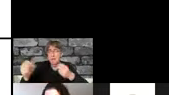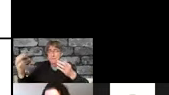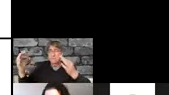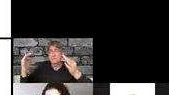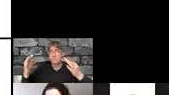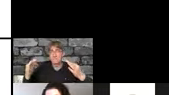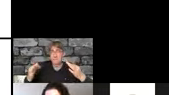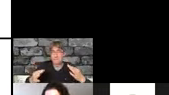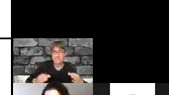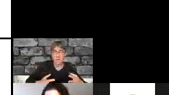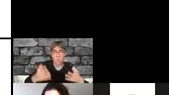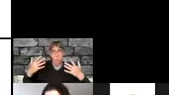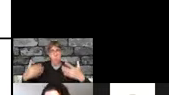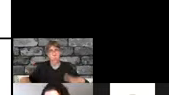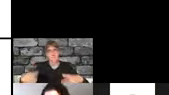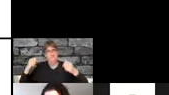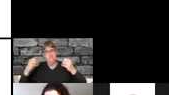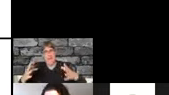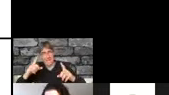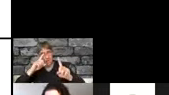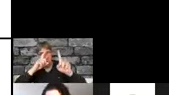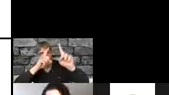to accomplish through this project.